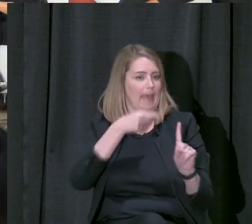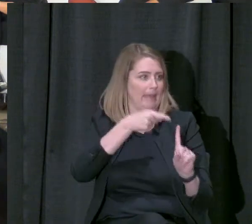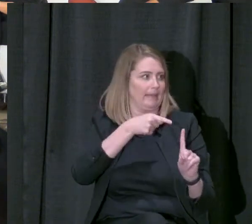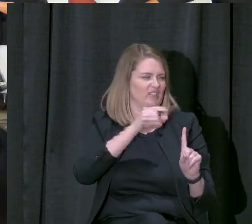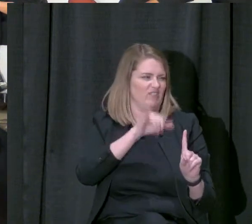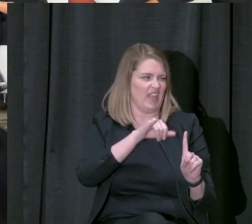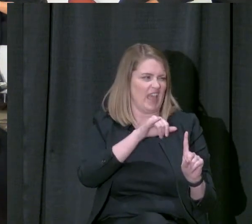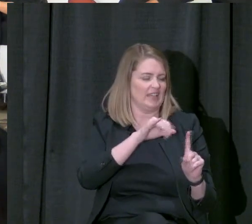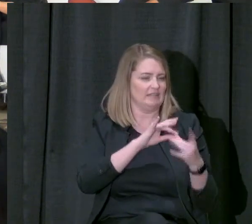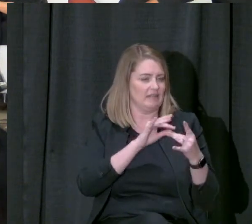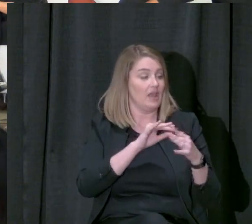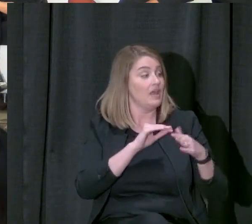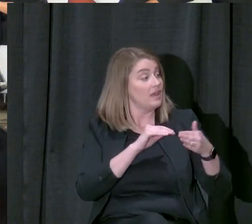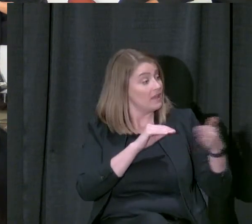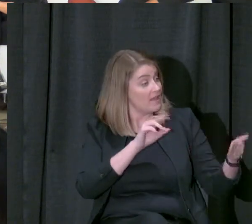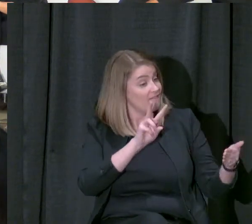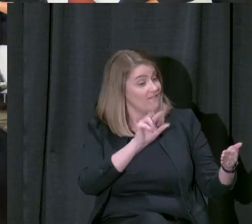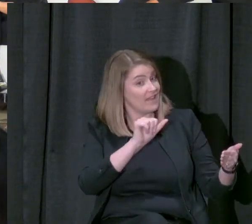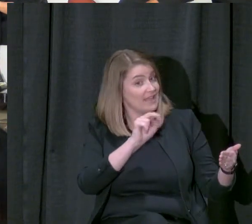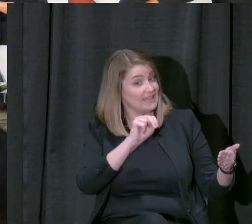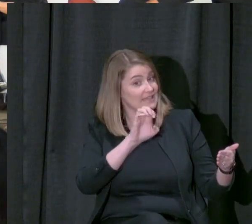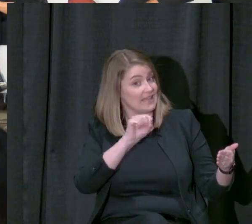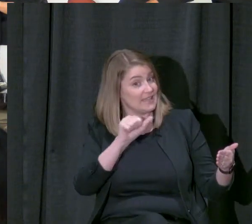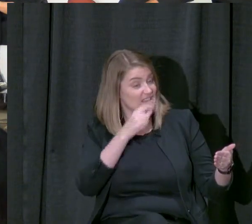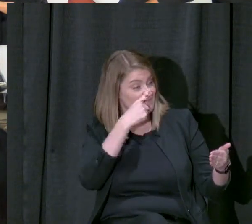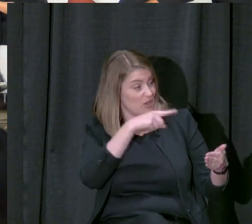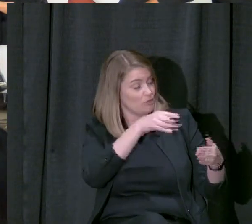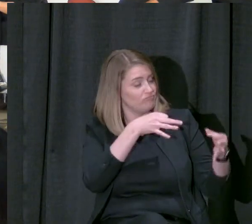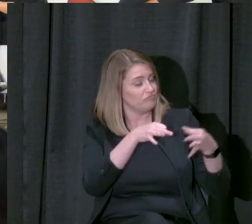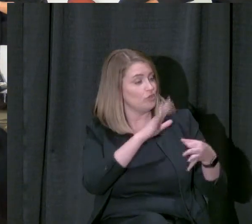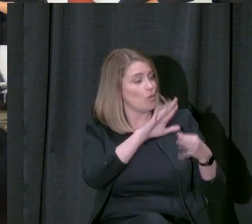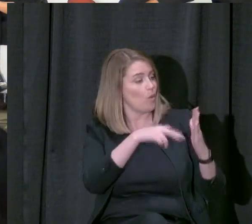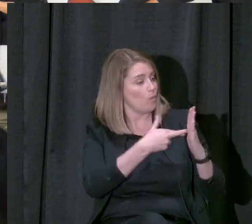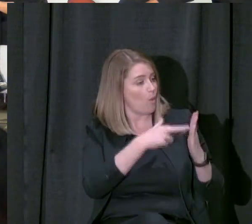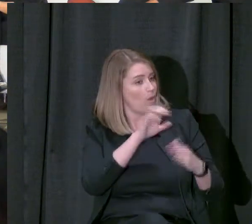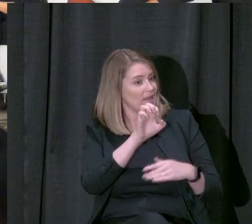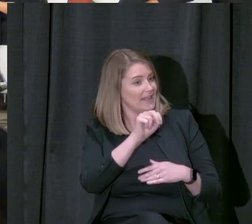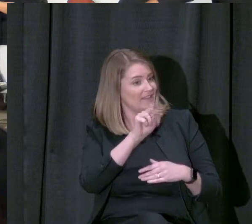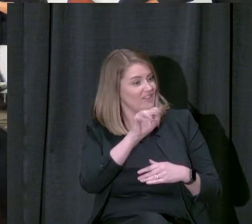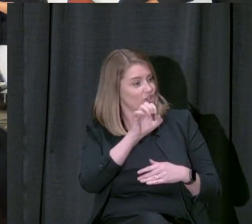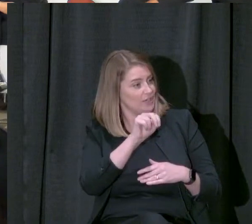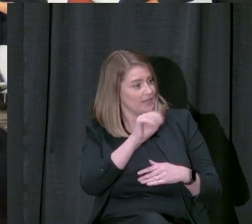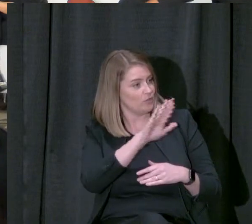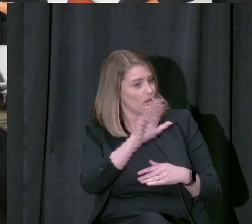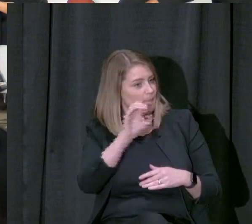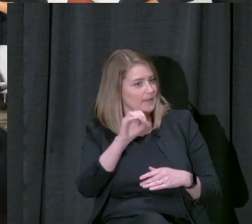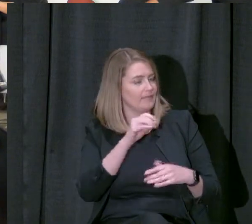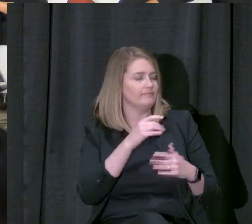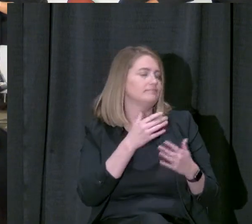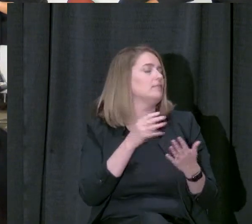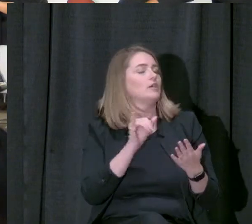moment. Vanessa, can you tell me what your role is in Envision and how,